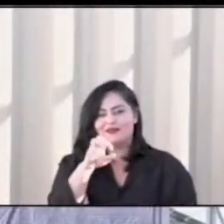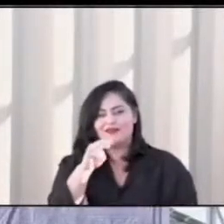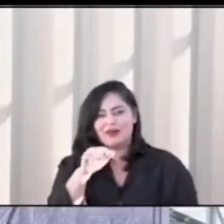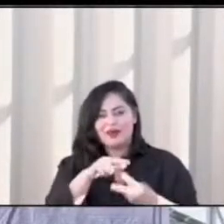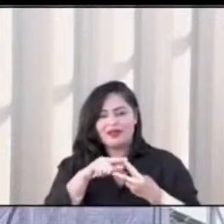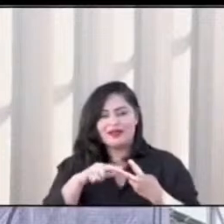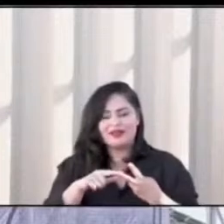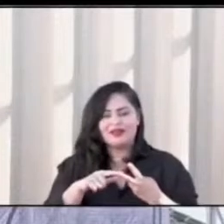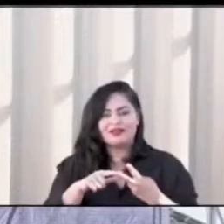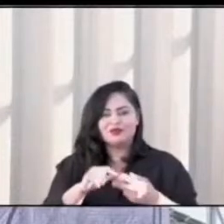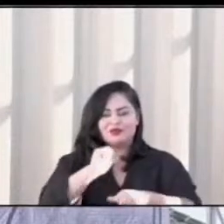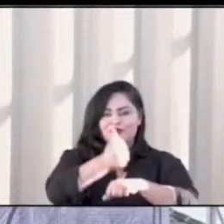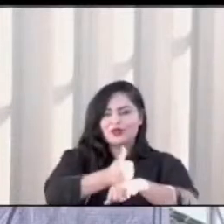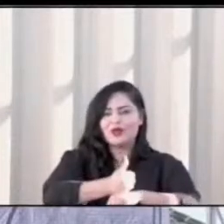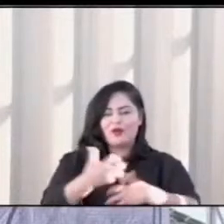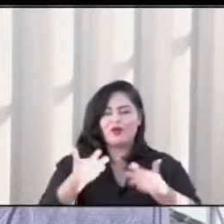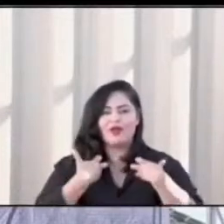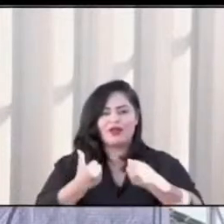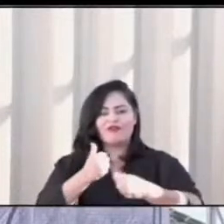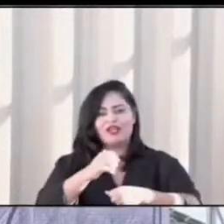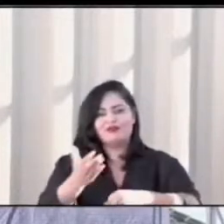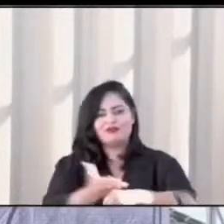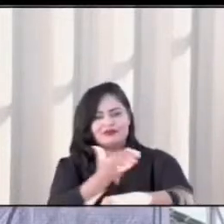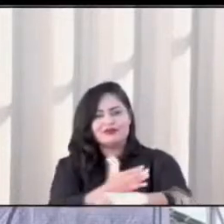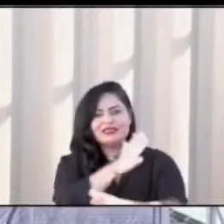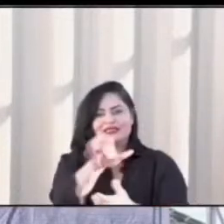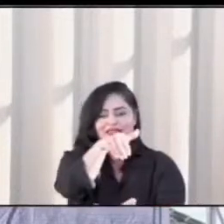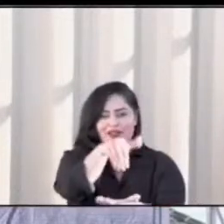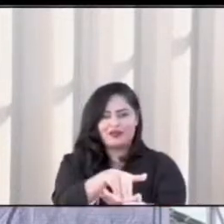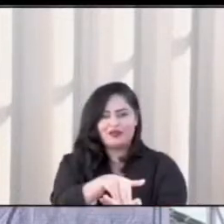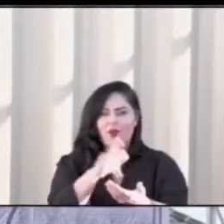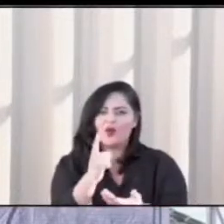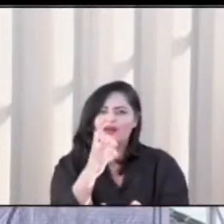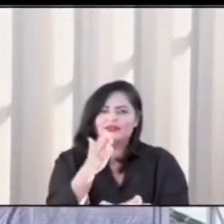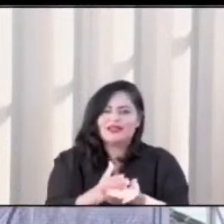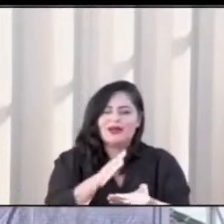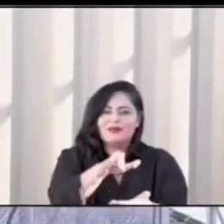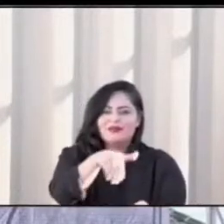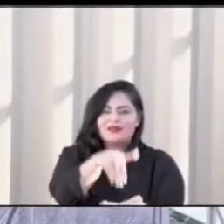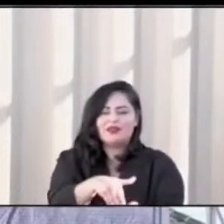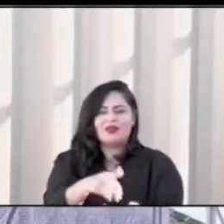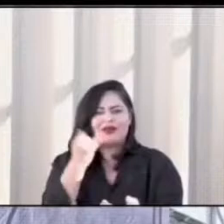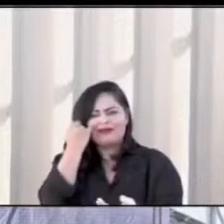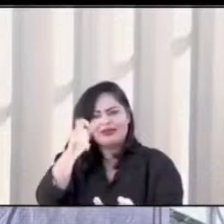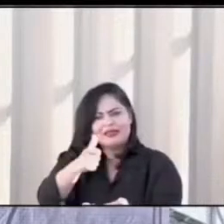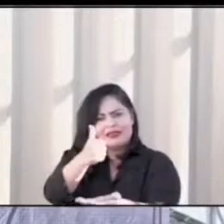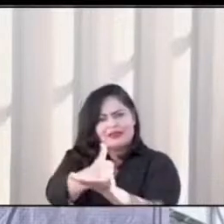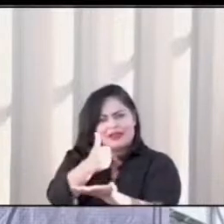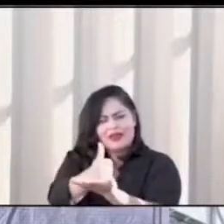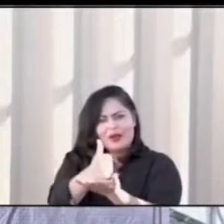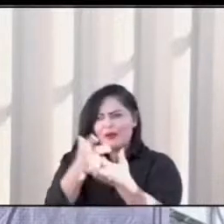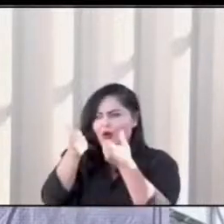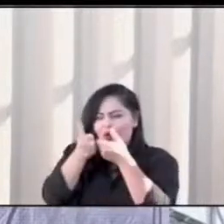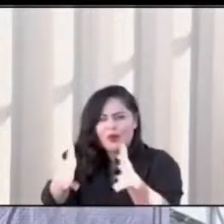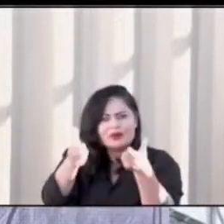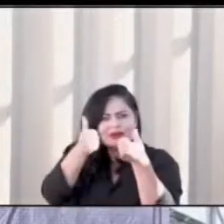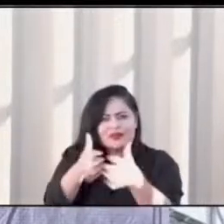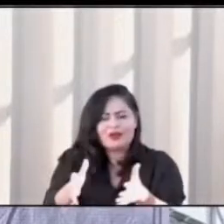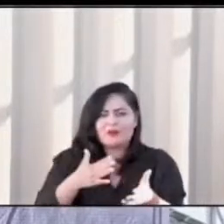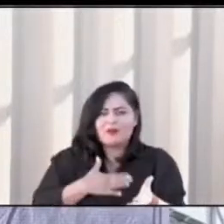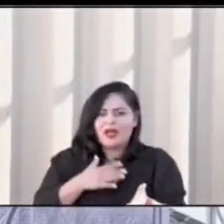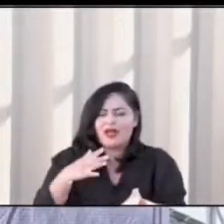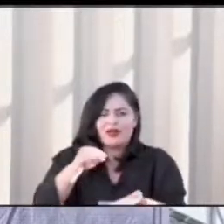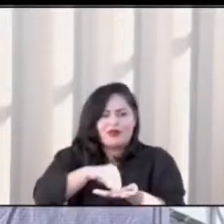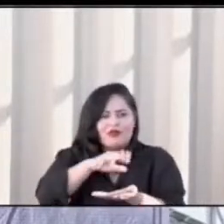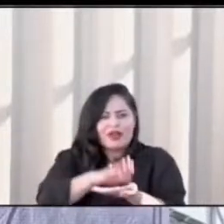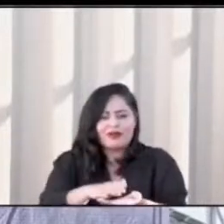disaster recovery center. This is a one-stop information and resource center designed to assist those who have lost vital records, which could